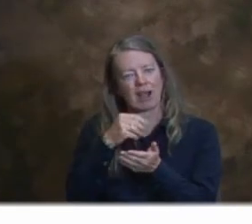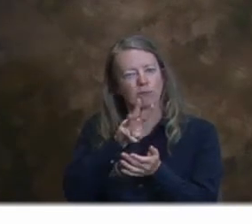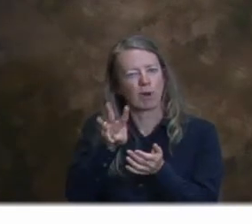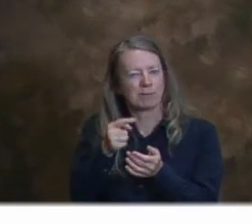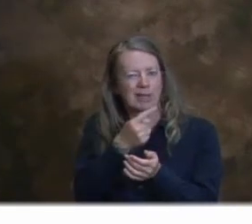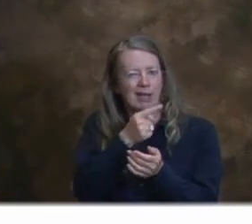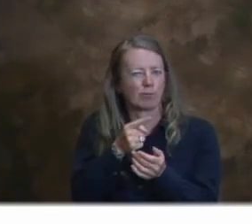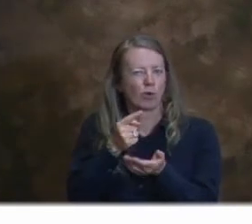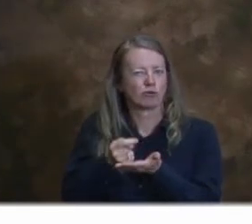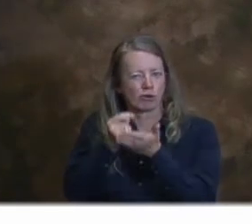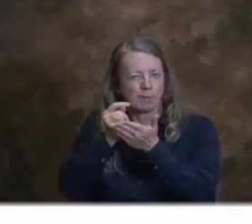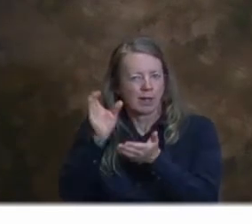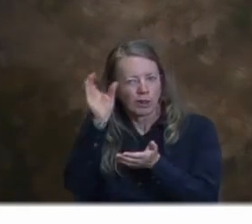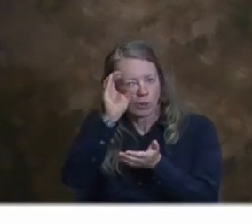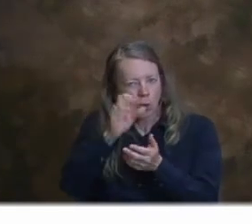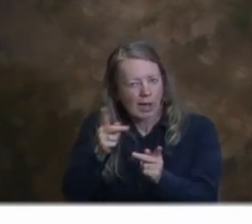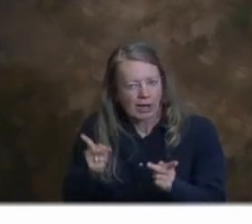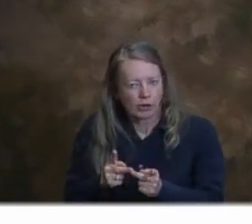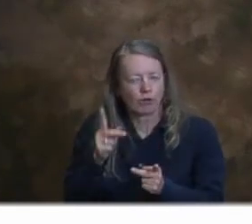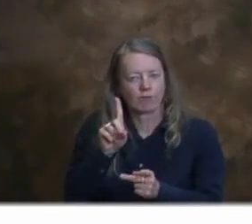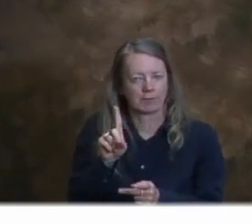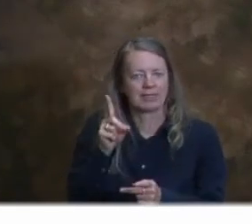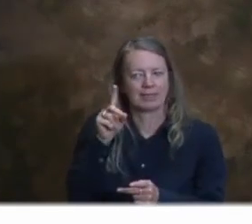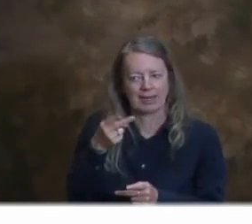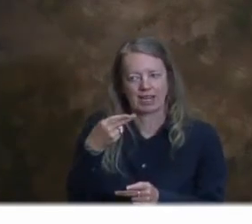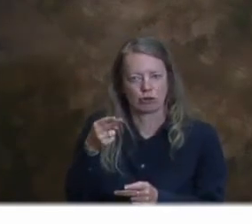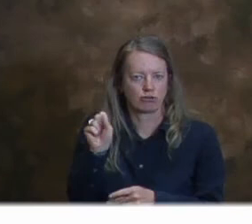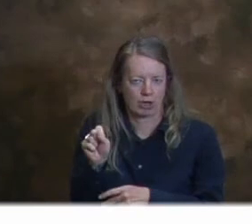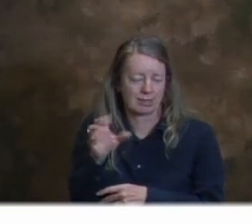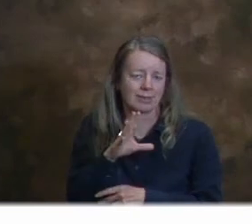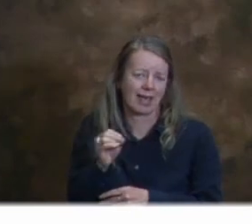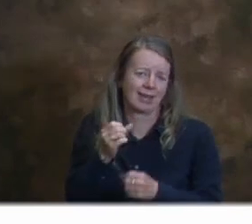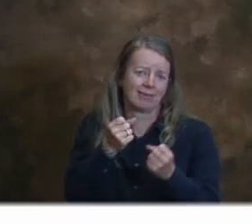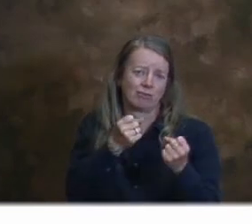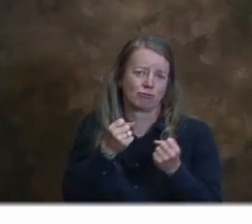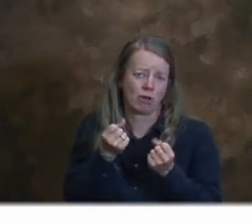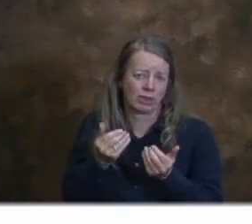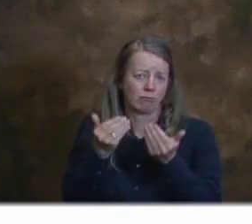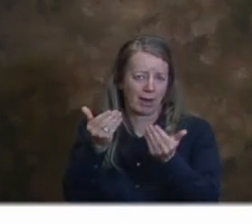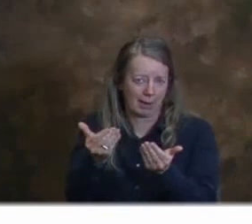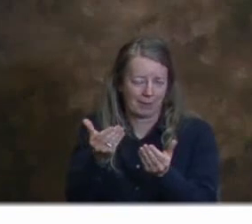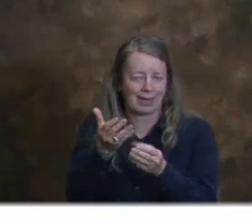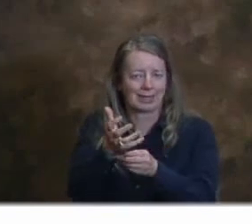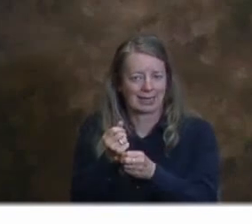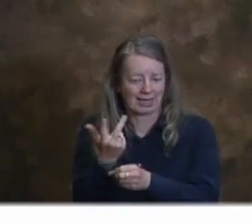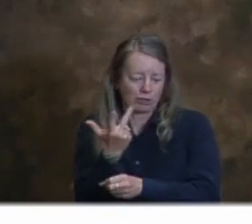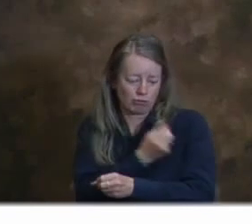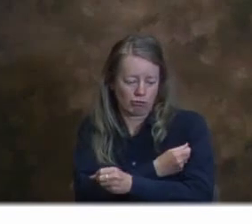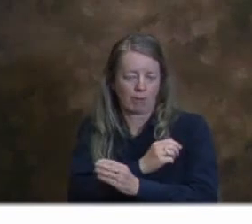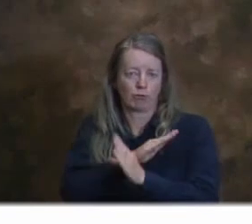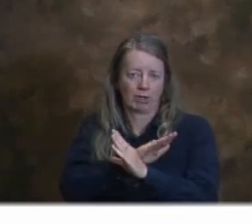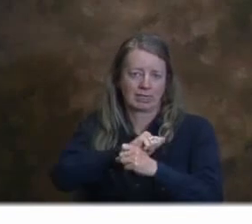that DHHS has, and consider getting the vaccine dose that you are missing today.